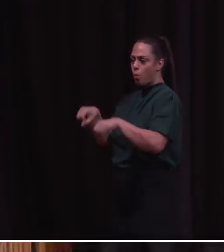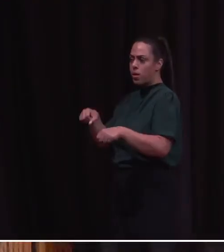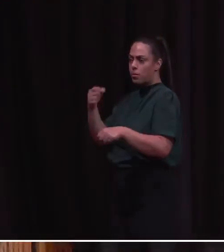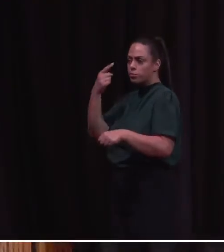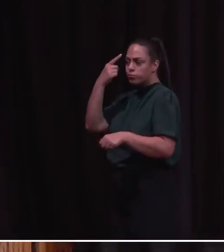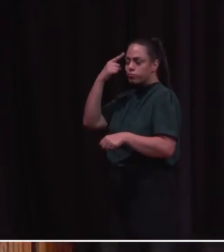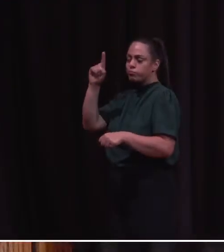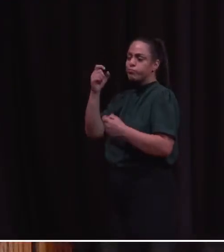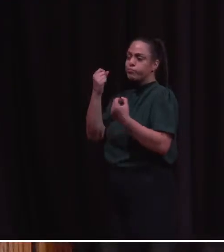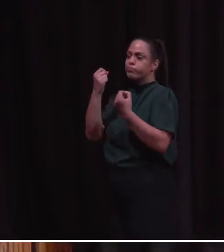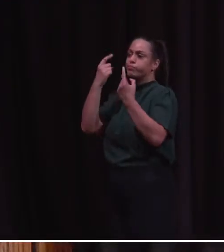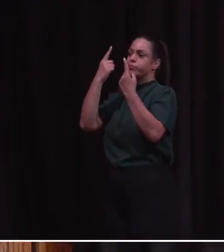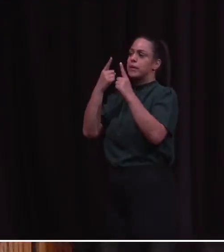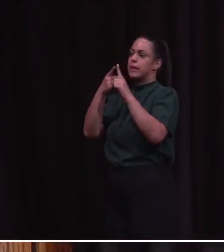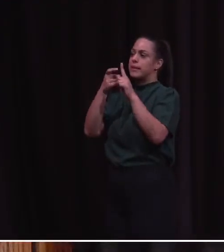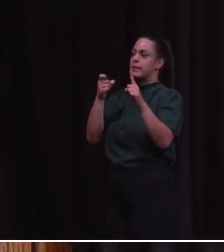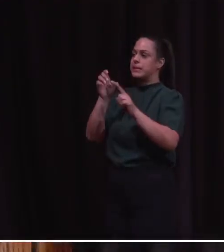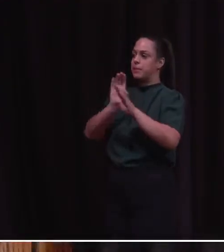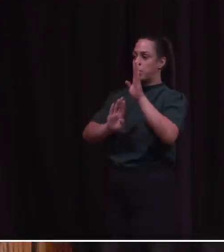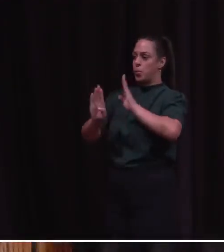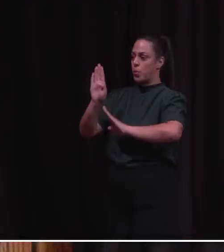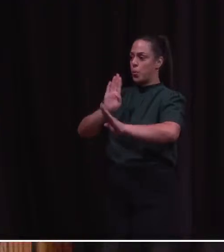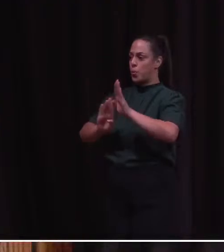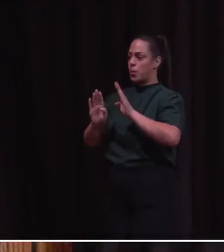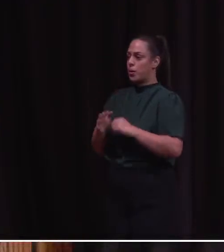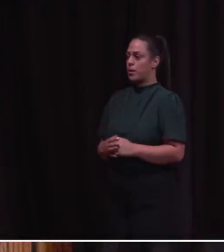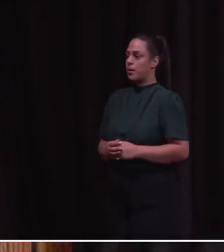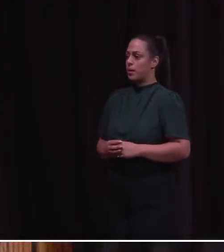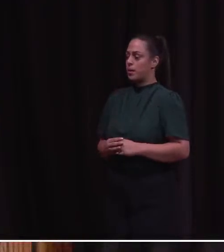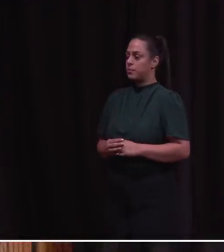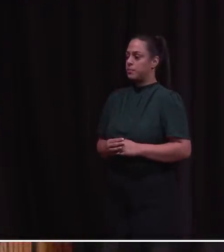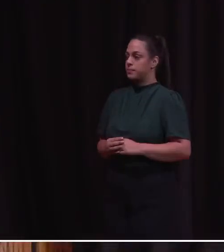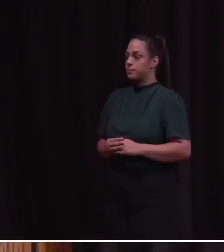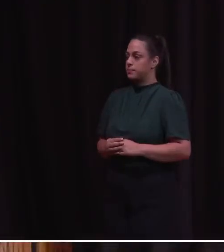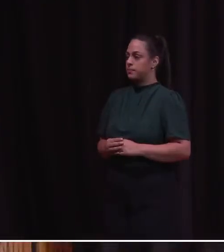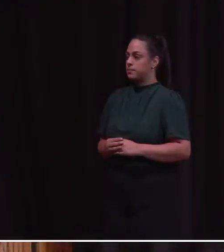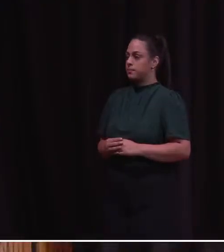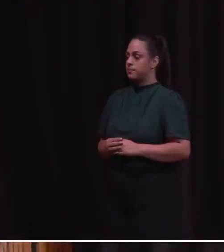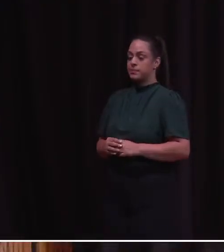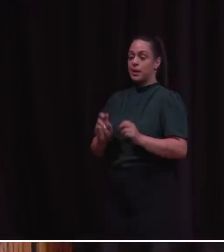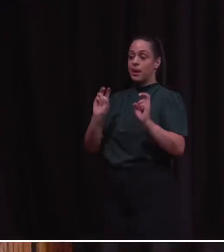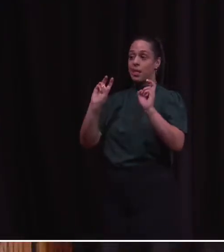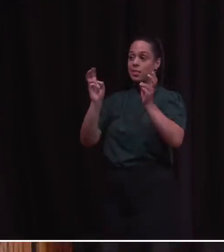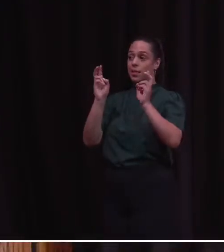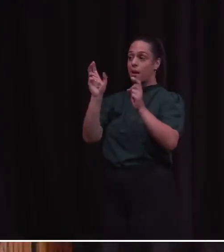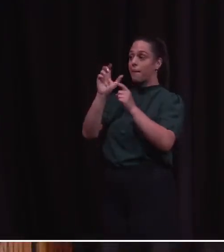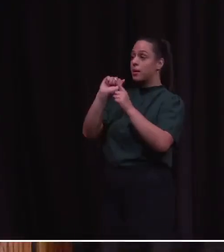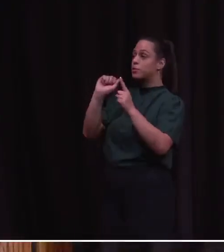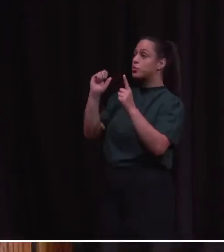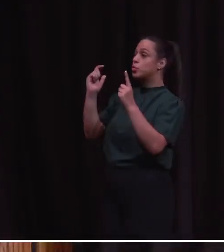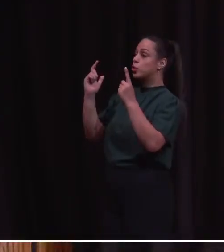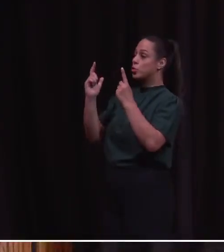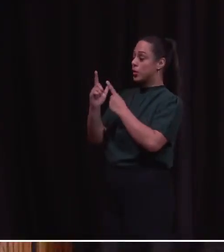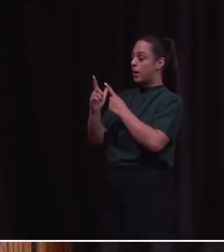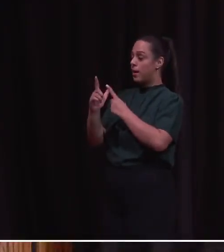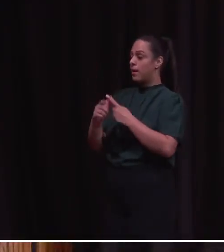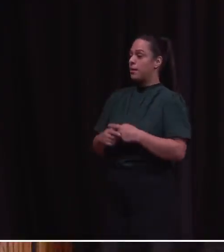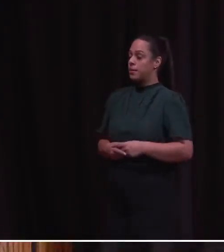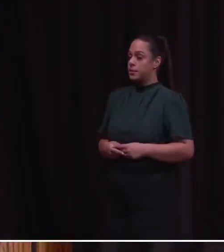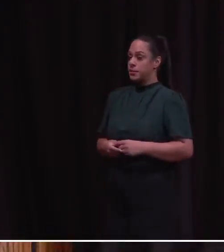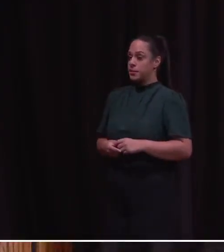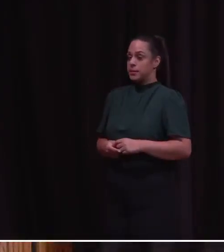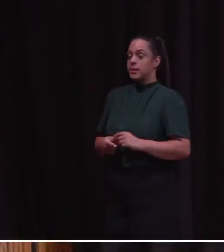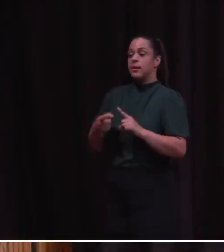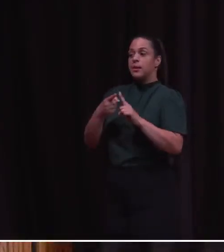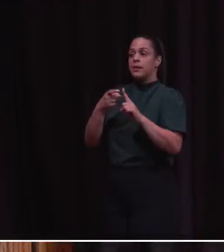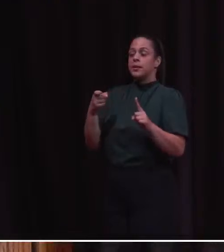I avert that the social logic of the West is actually a biologist. The cultural logic. I mean, if we think